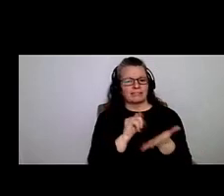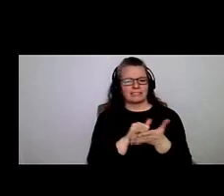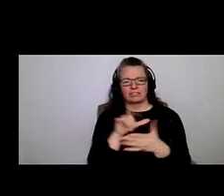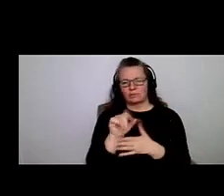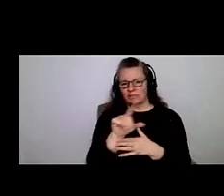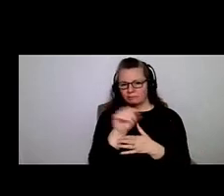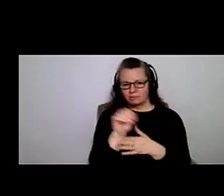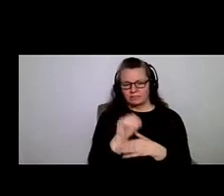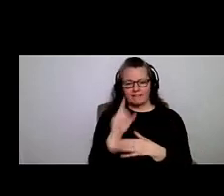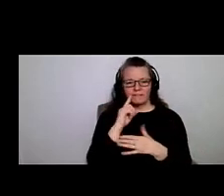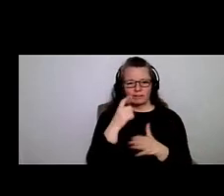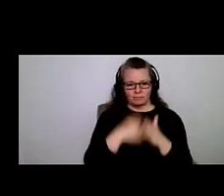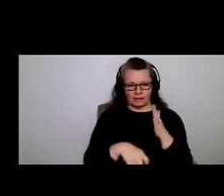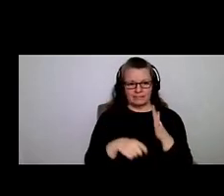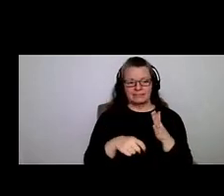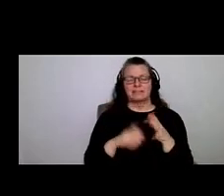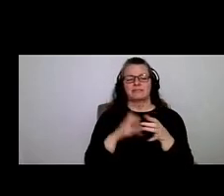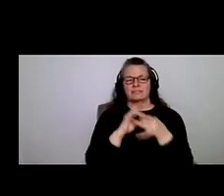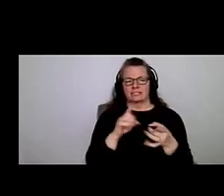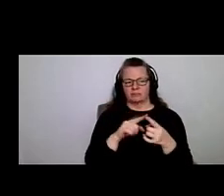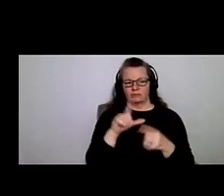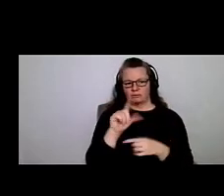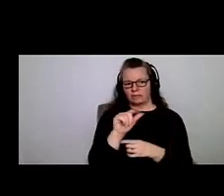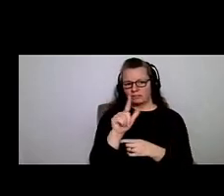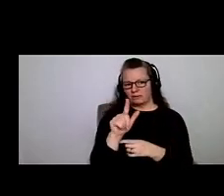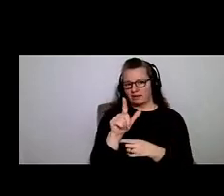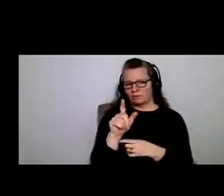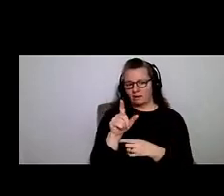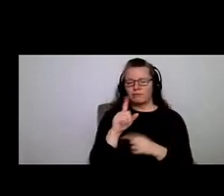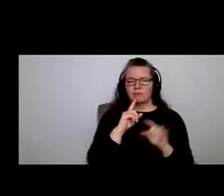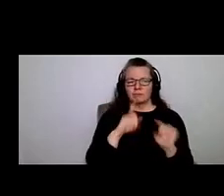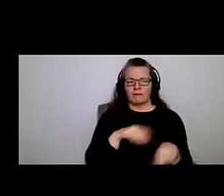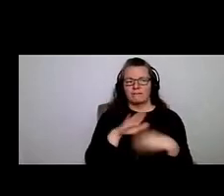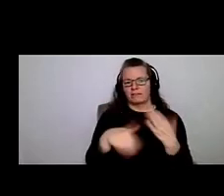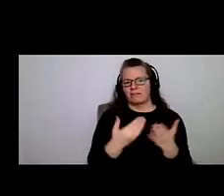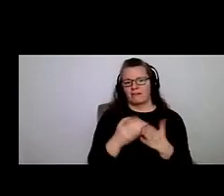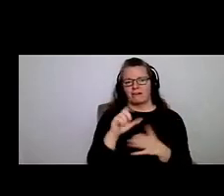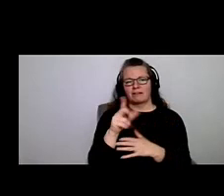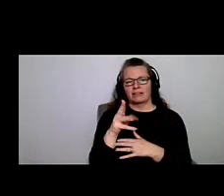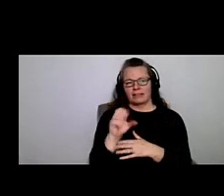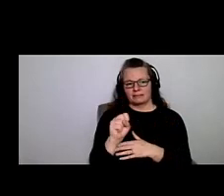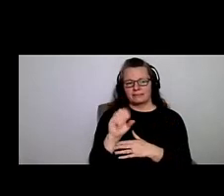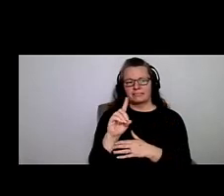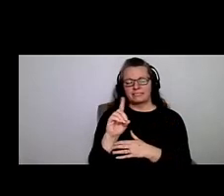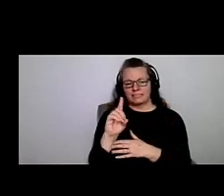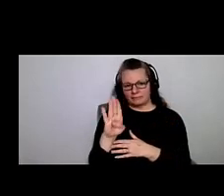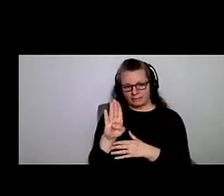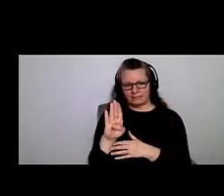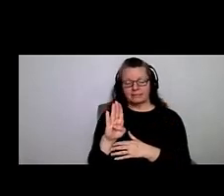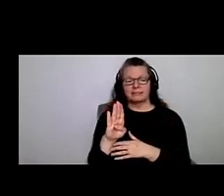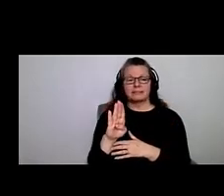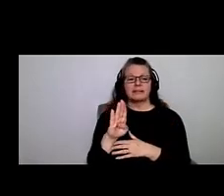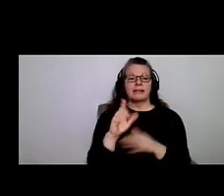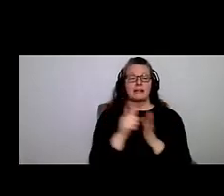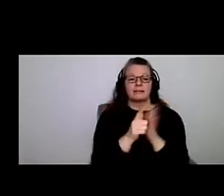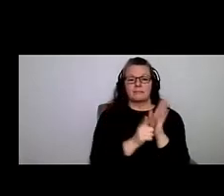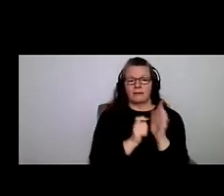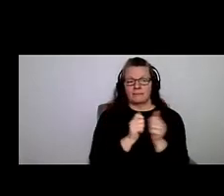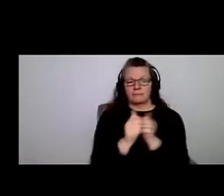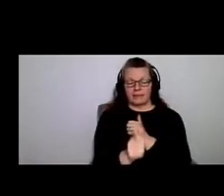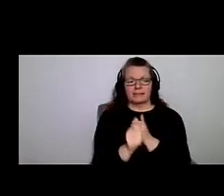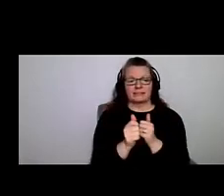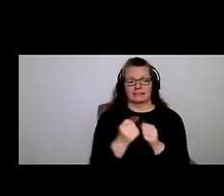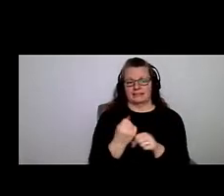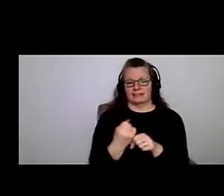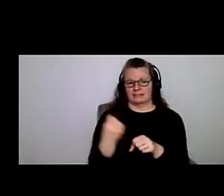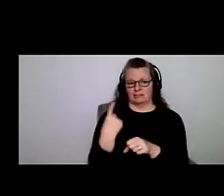according to a 2021 report from the All Payer Claims Database. So there was a bill passed last year, House Bill 221370,